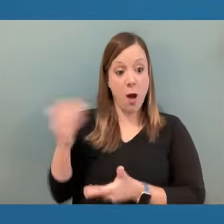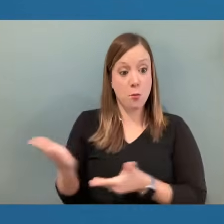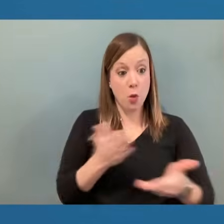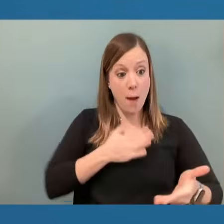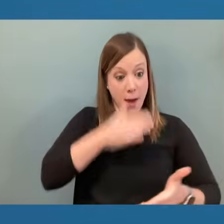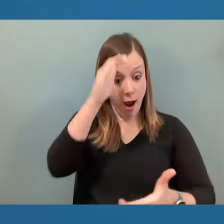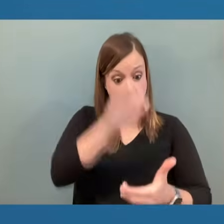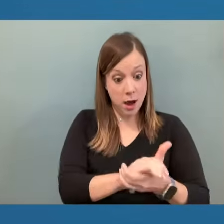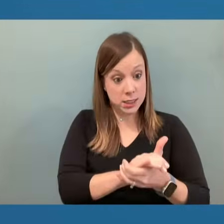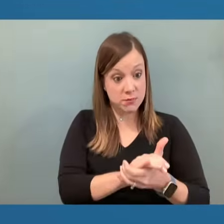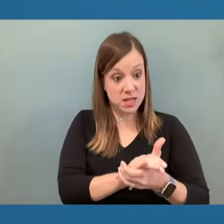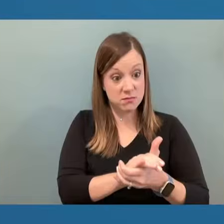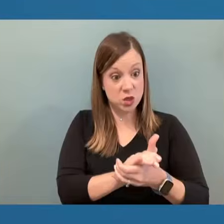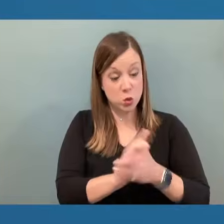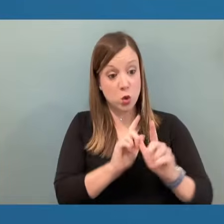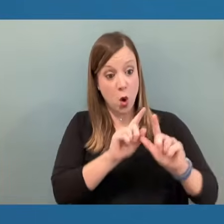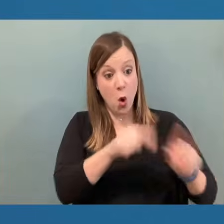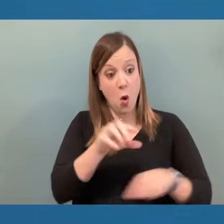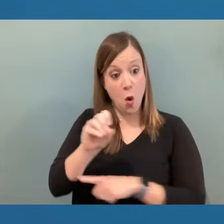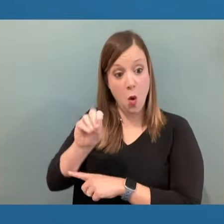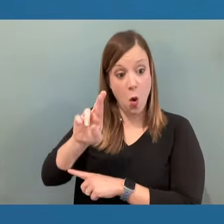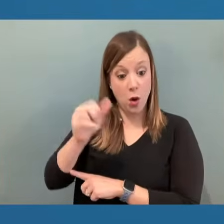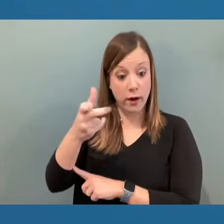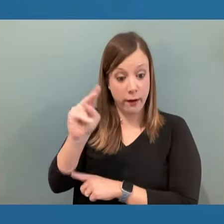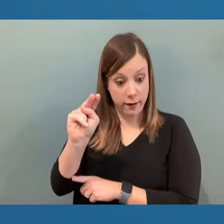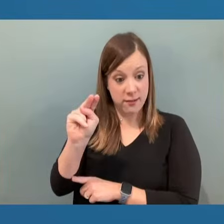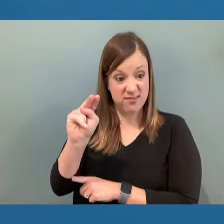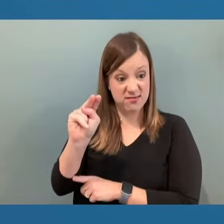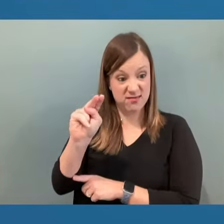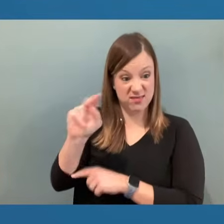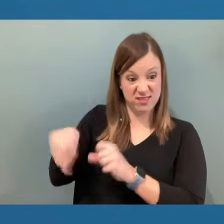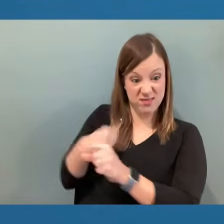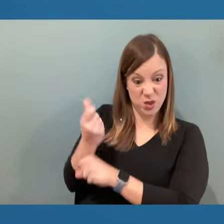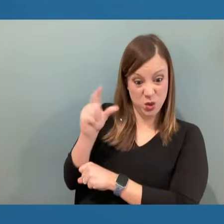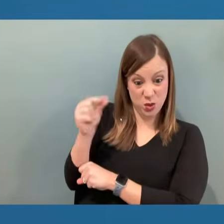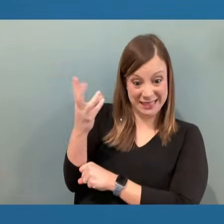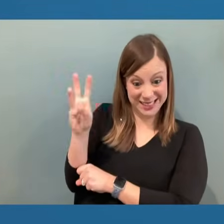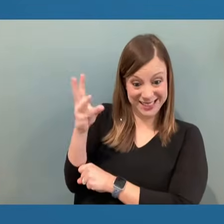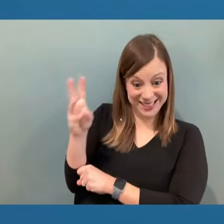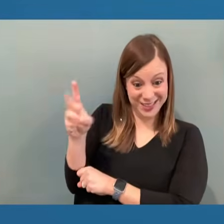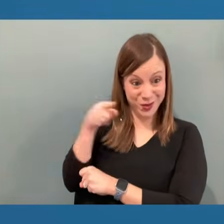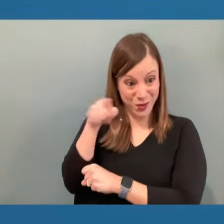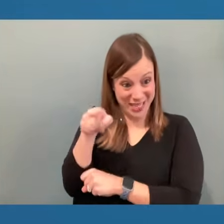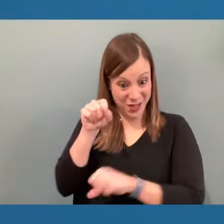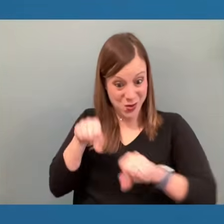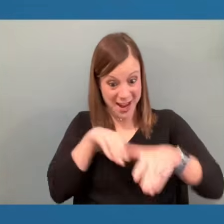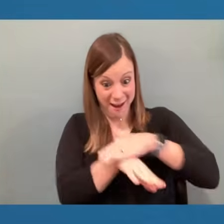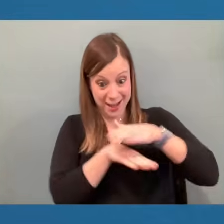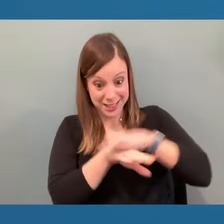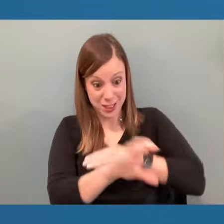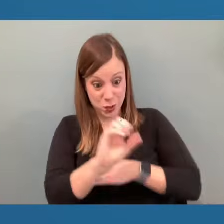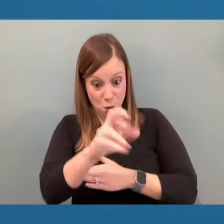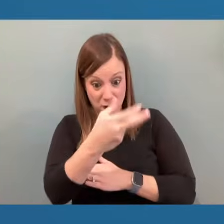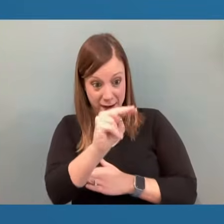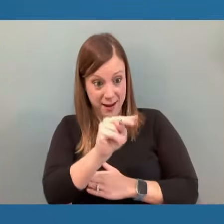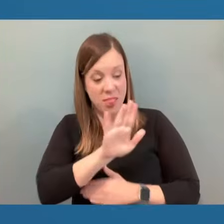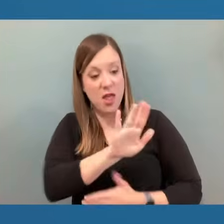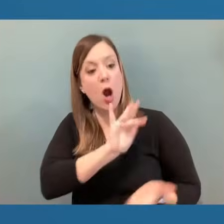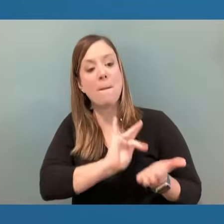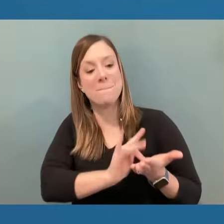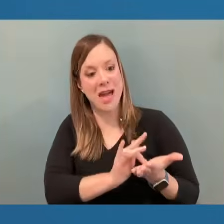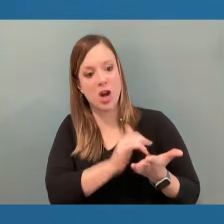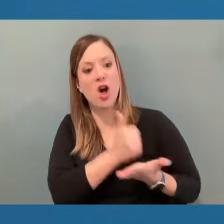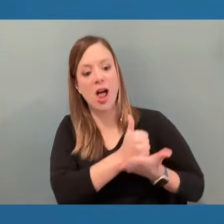Oregon's Medical Aid and Dying Act. And he recorded a video for all legislators just weeks before he died, asking